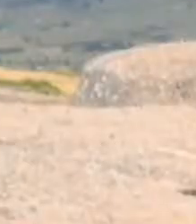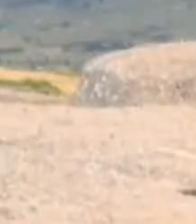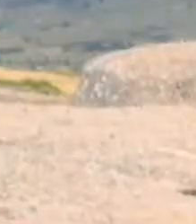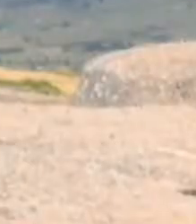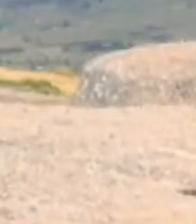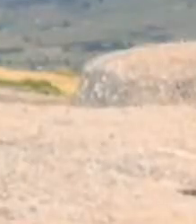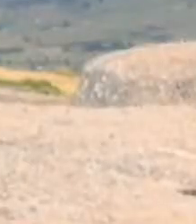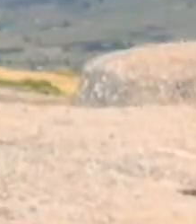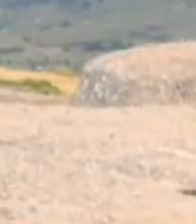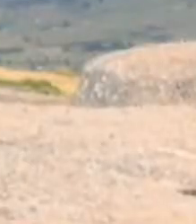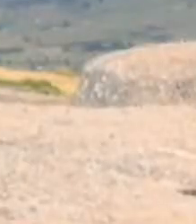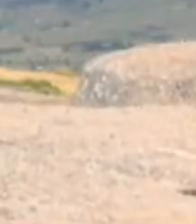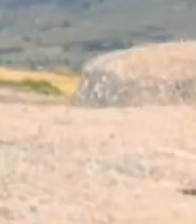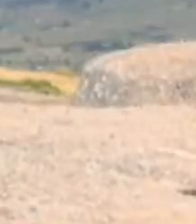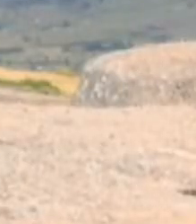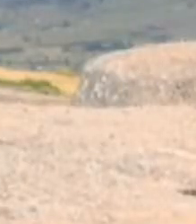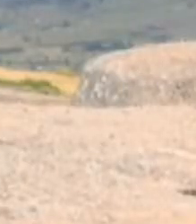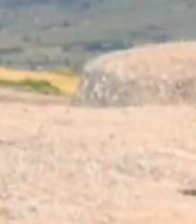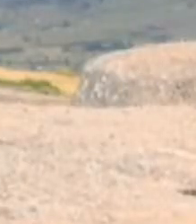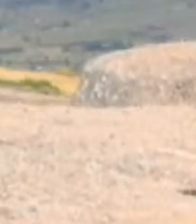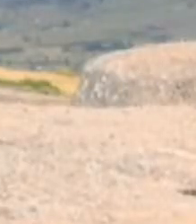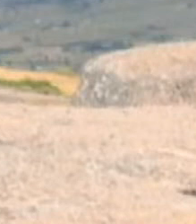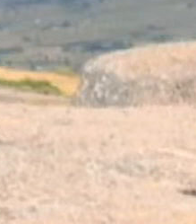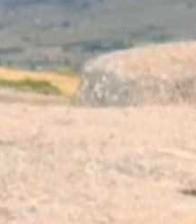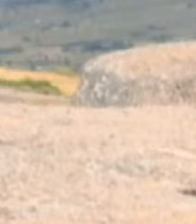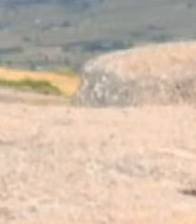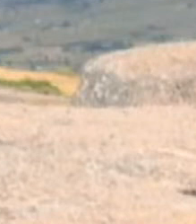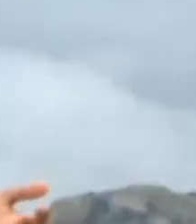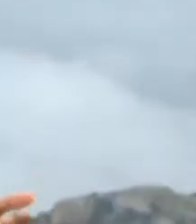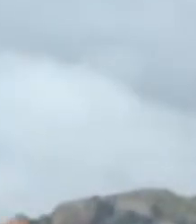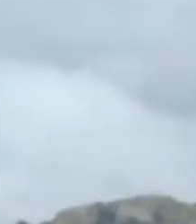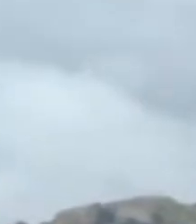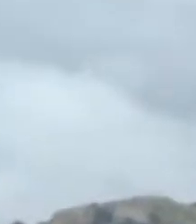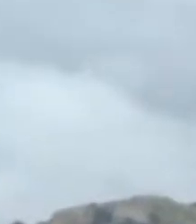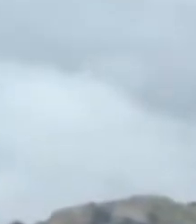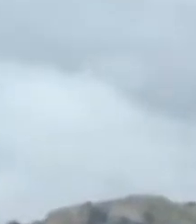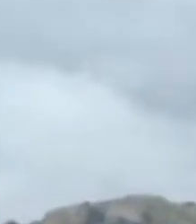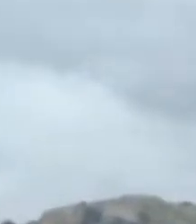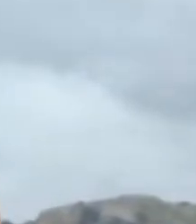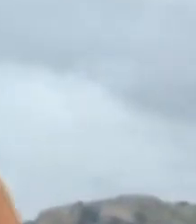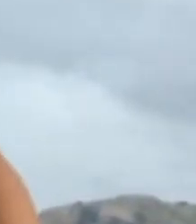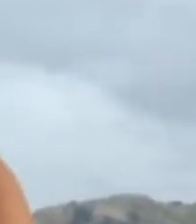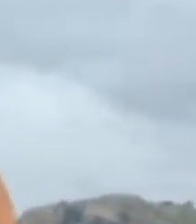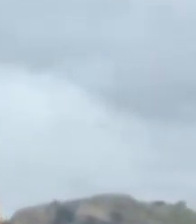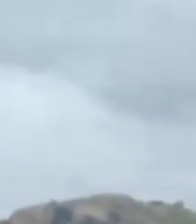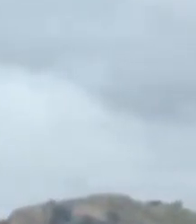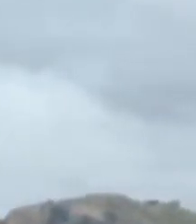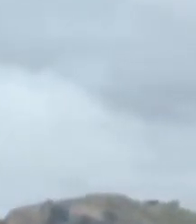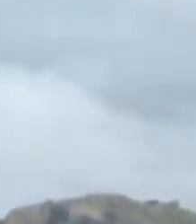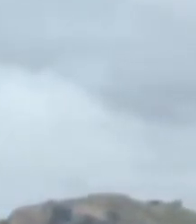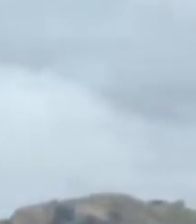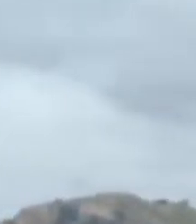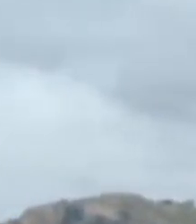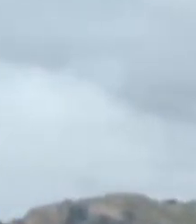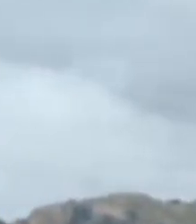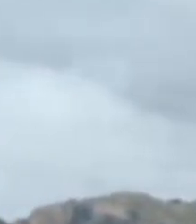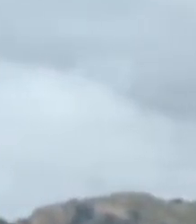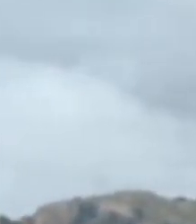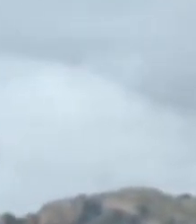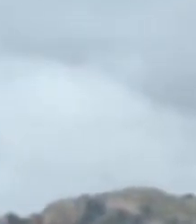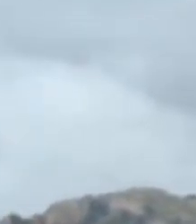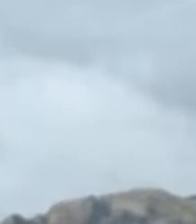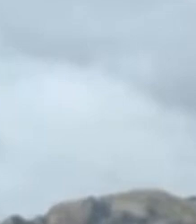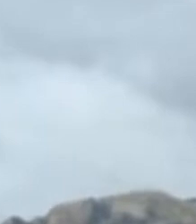Wipe the salty water from your face. Open up all your gates. Haven't you heard that he is